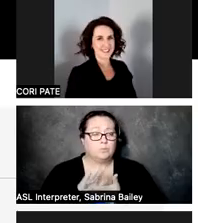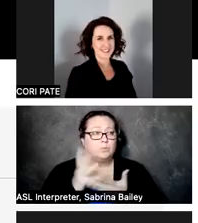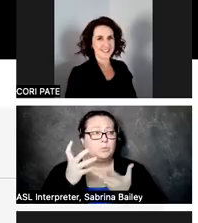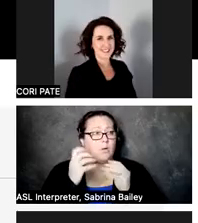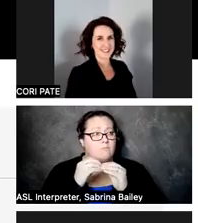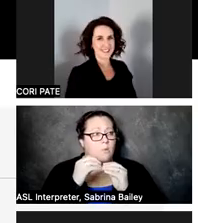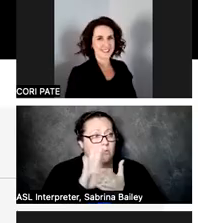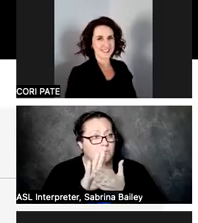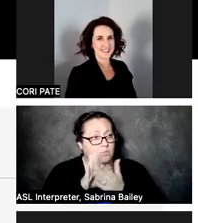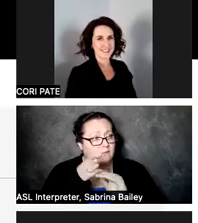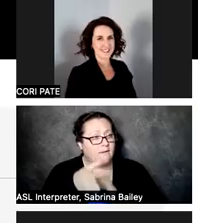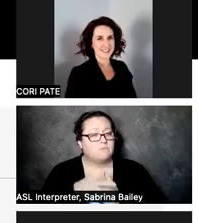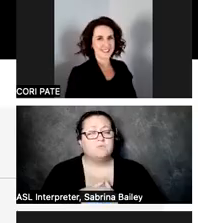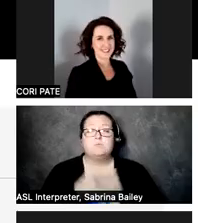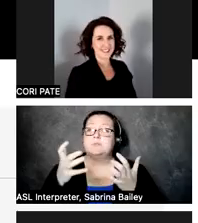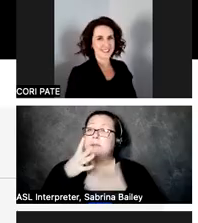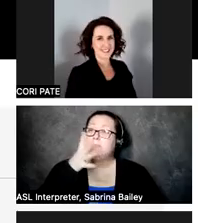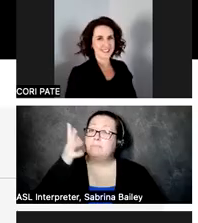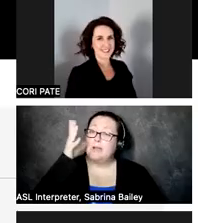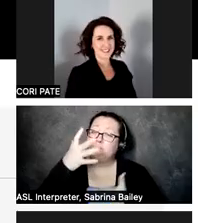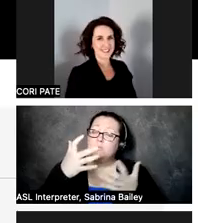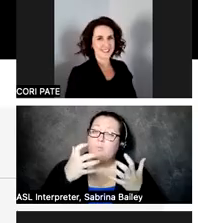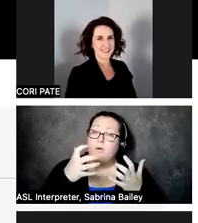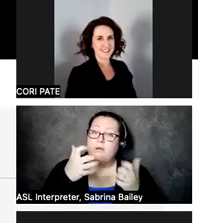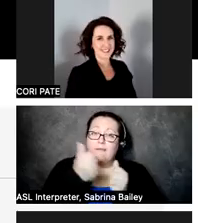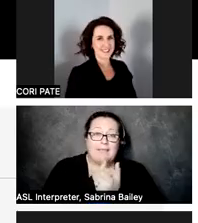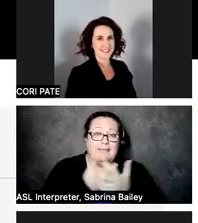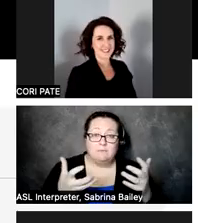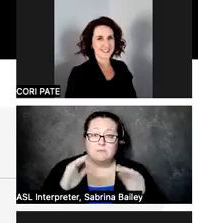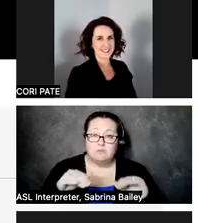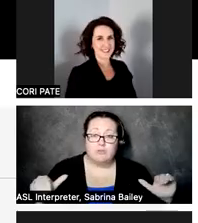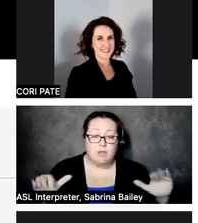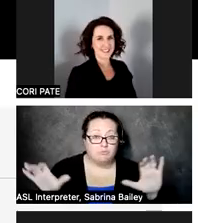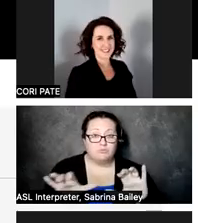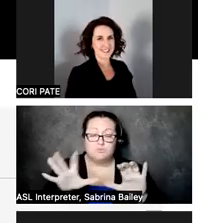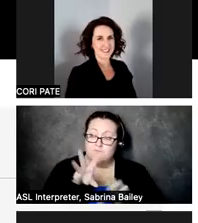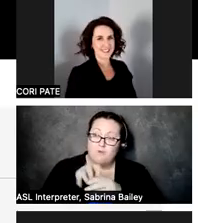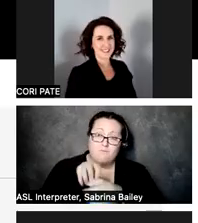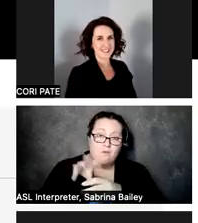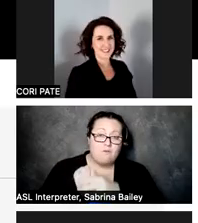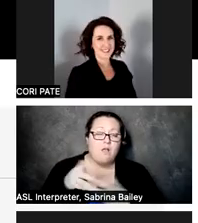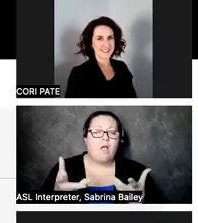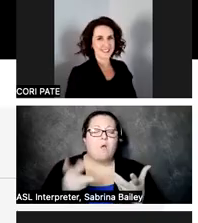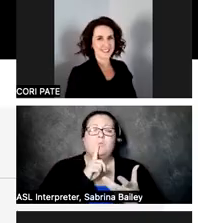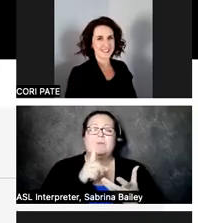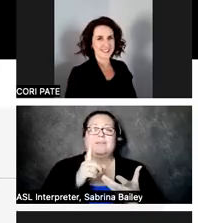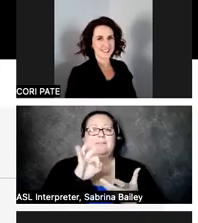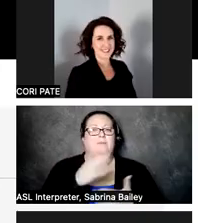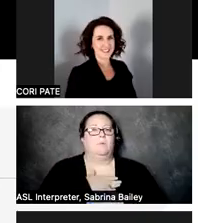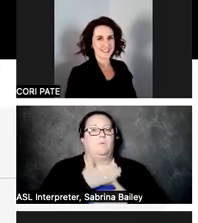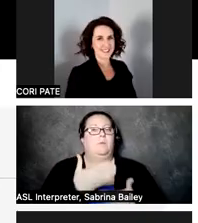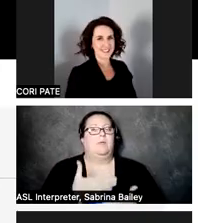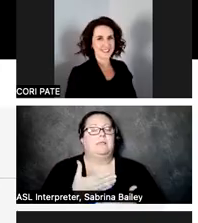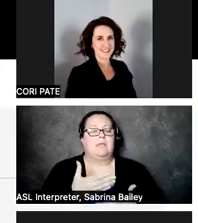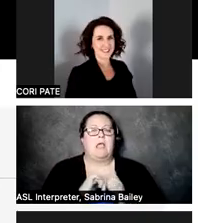We had parents that want to be a part of everything that the child does. And so if you're willing to, how